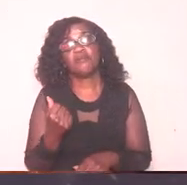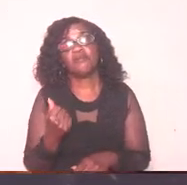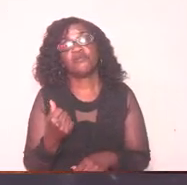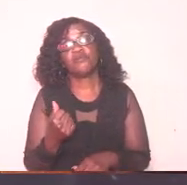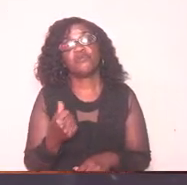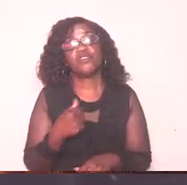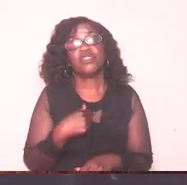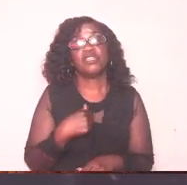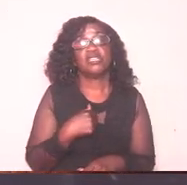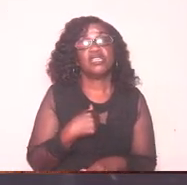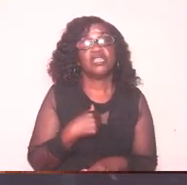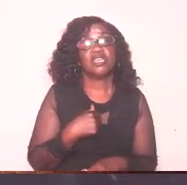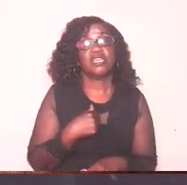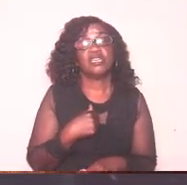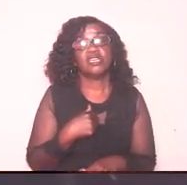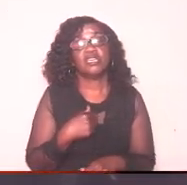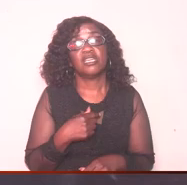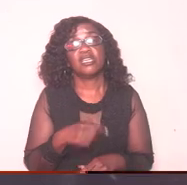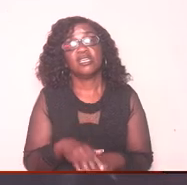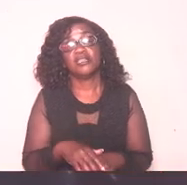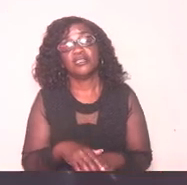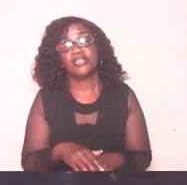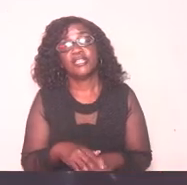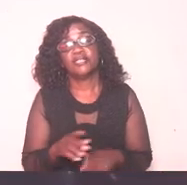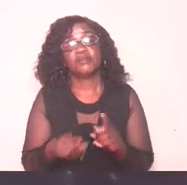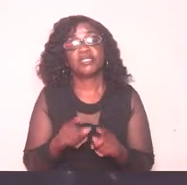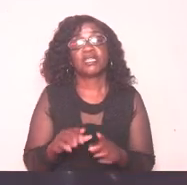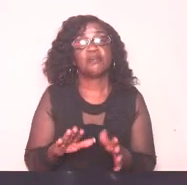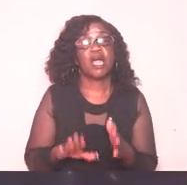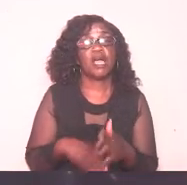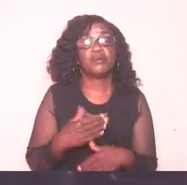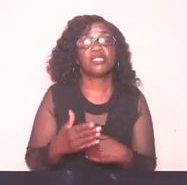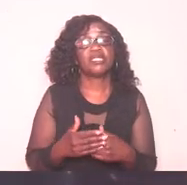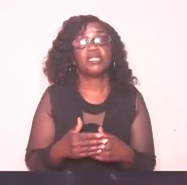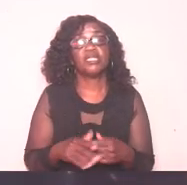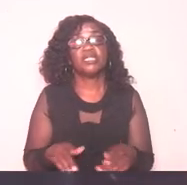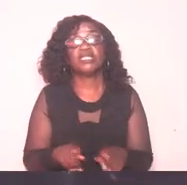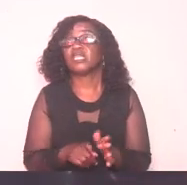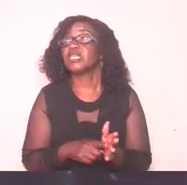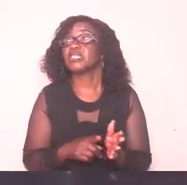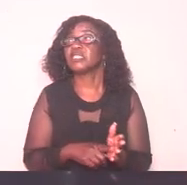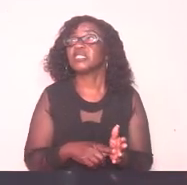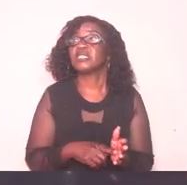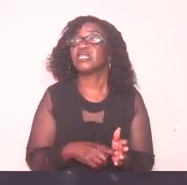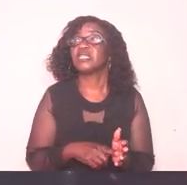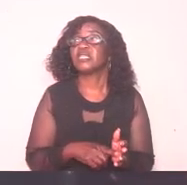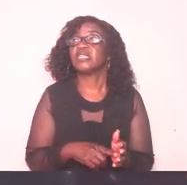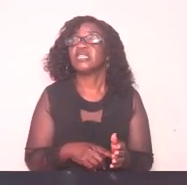well, there's also a case that comes again that speaks about issues around sex debuts. Ladies and gentlemen, sex